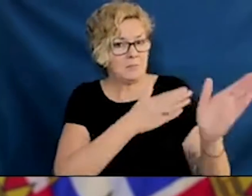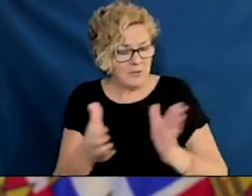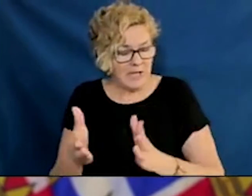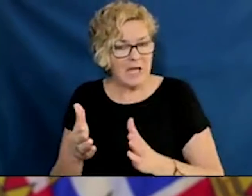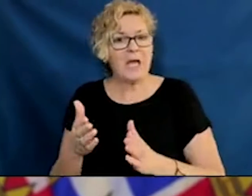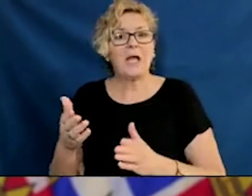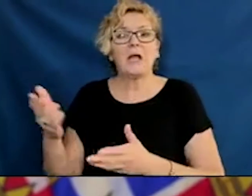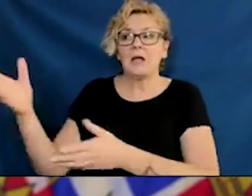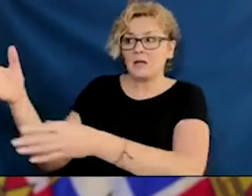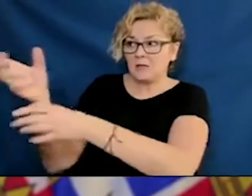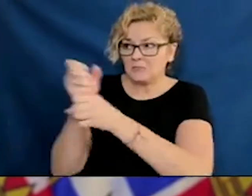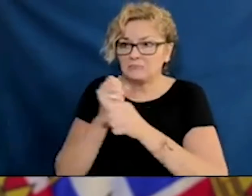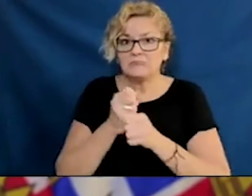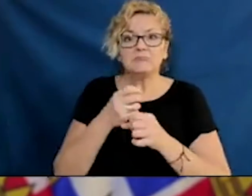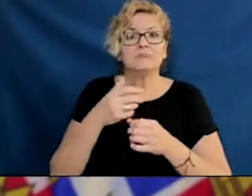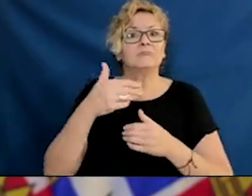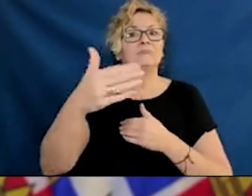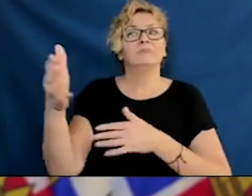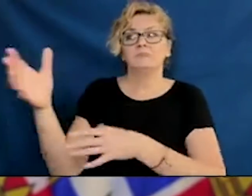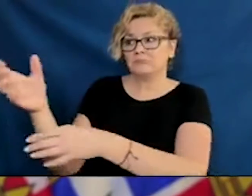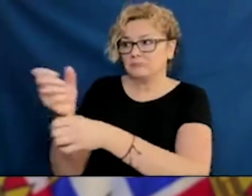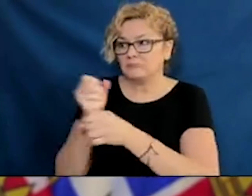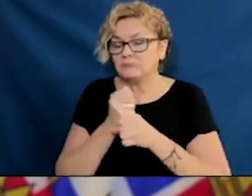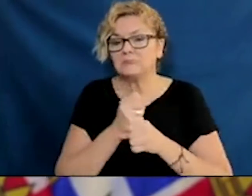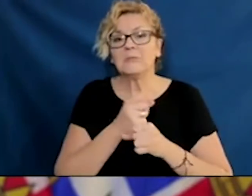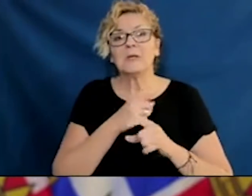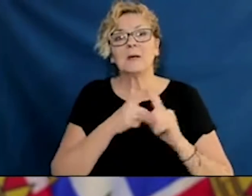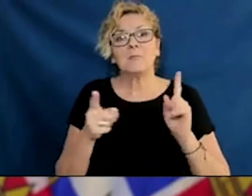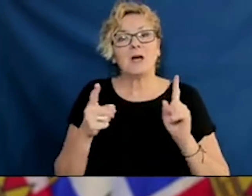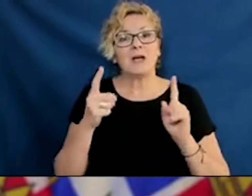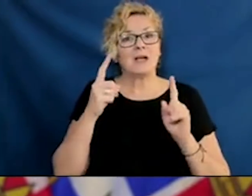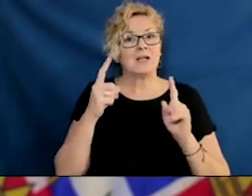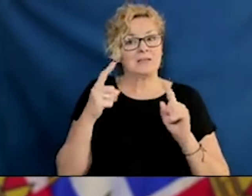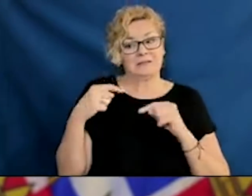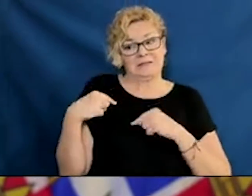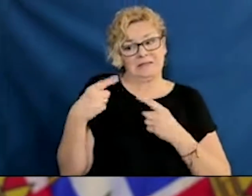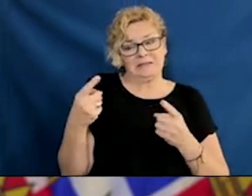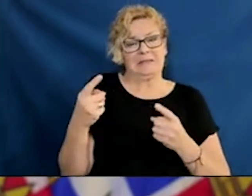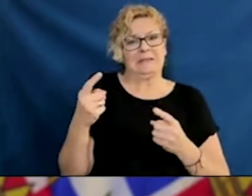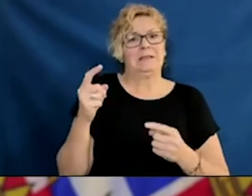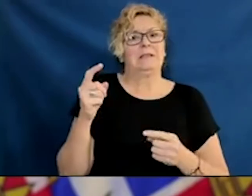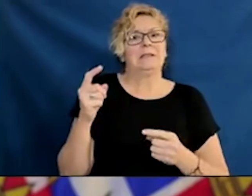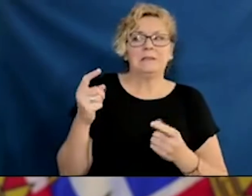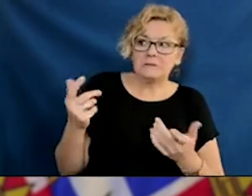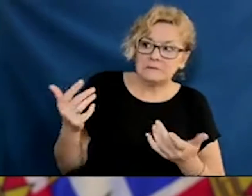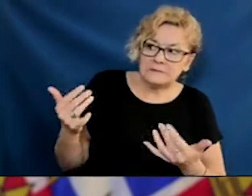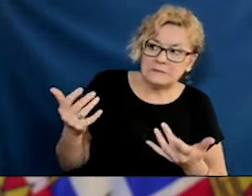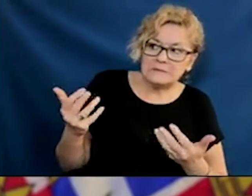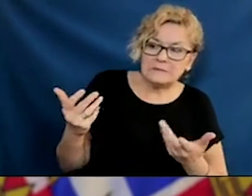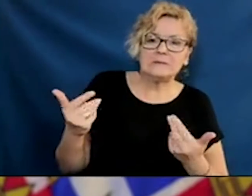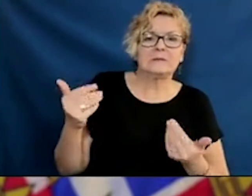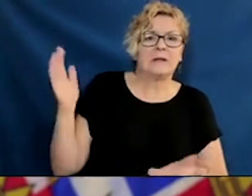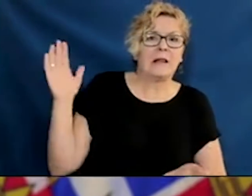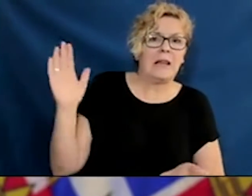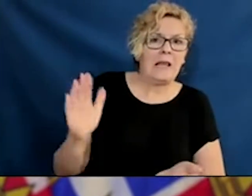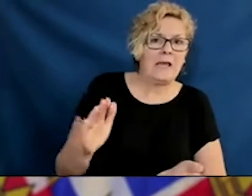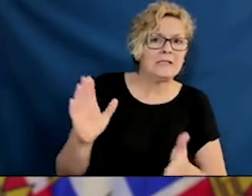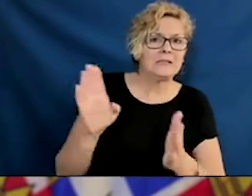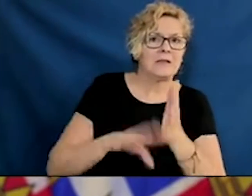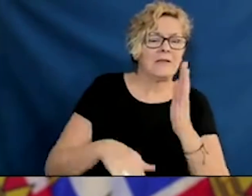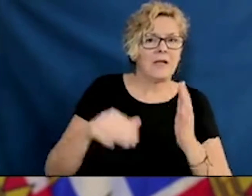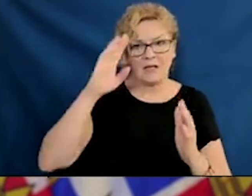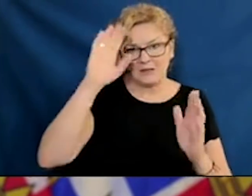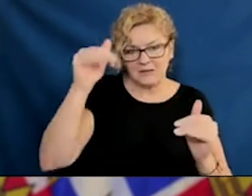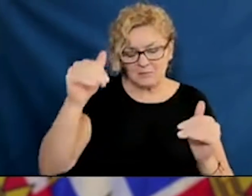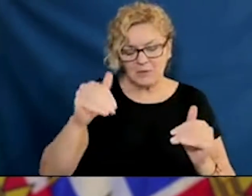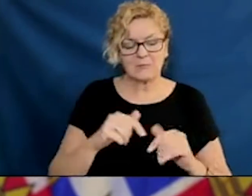of a pause because of vaccine supply. There are other vaccines that are currently being evaluated by